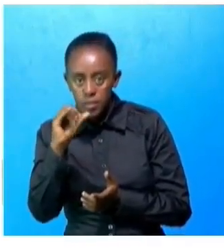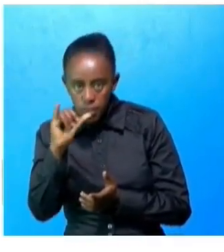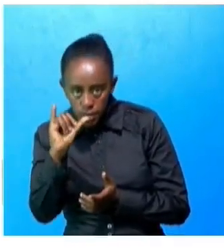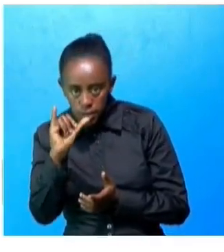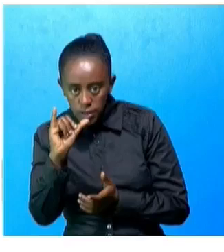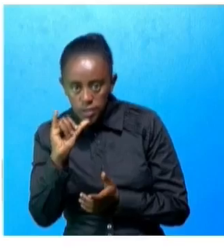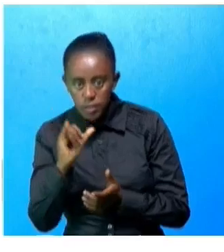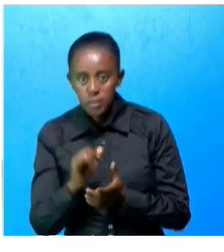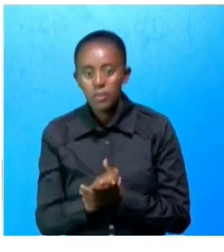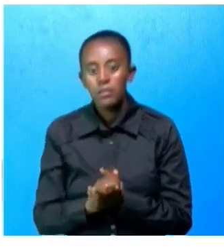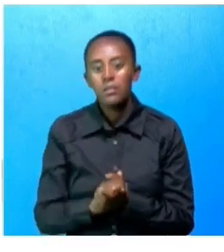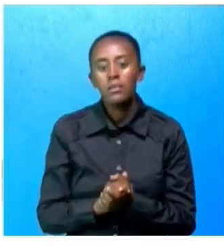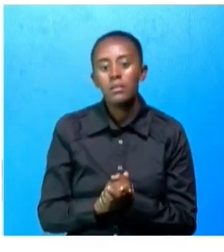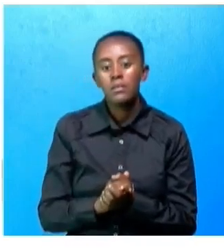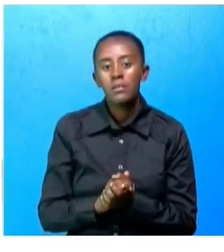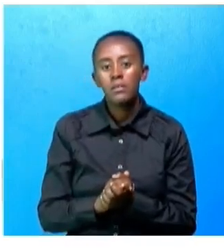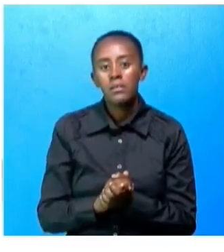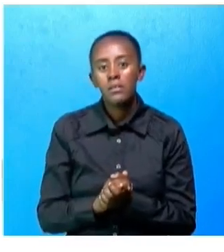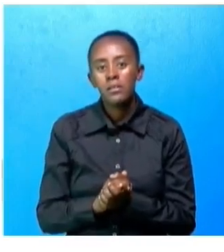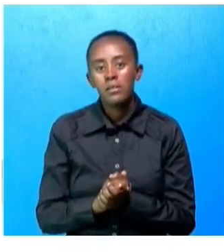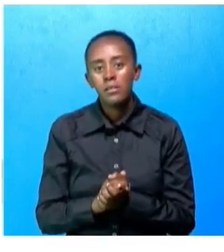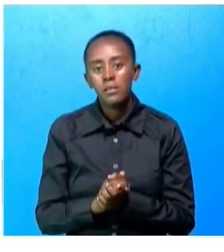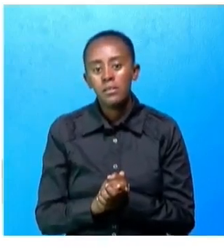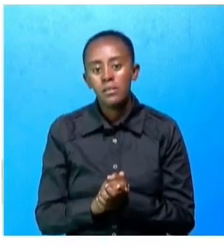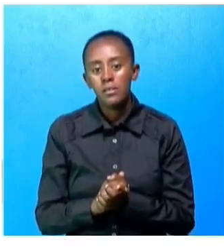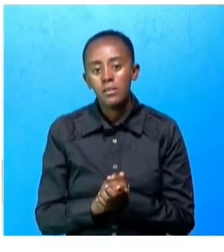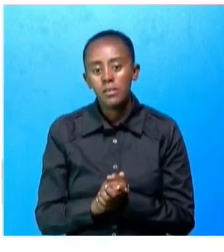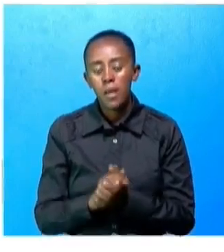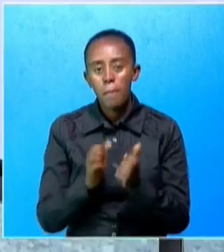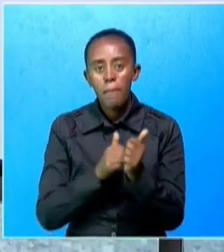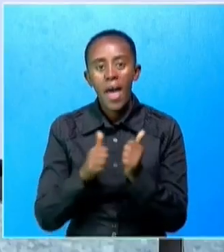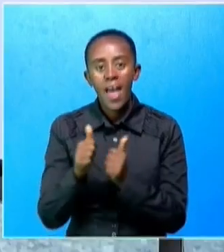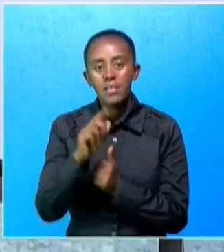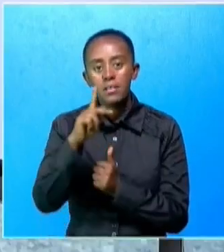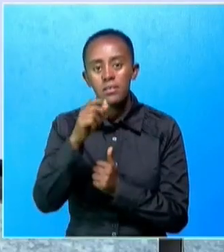and let's go and see test.